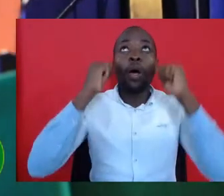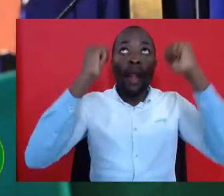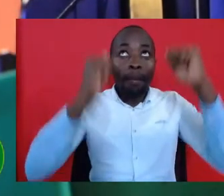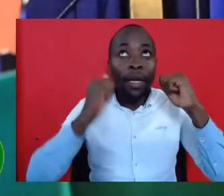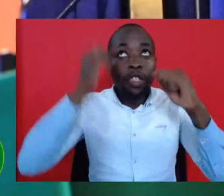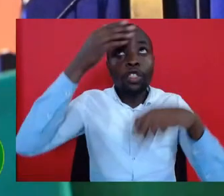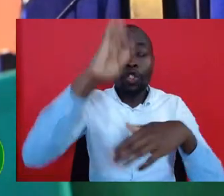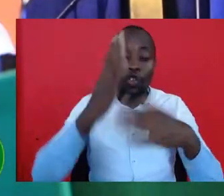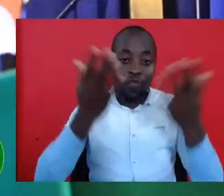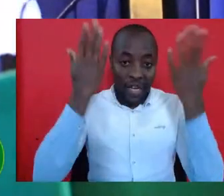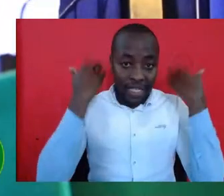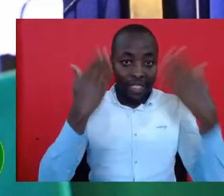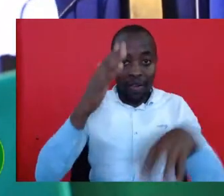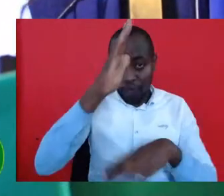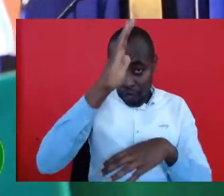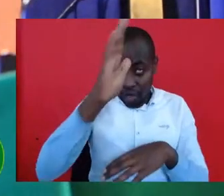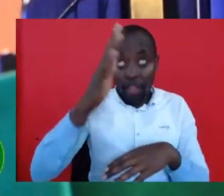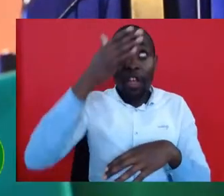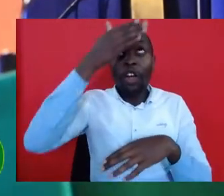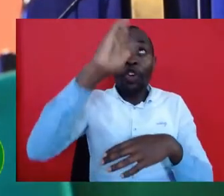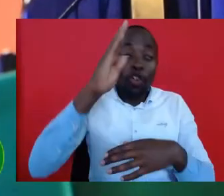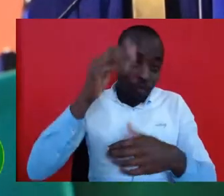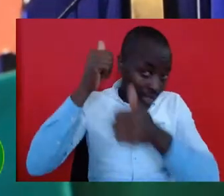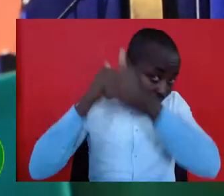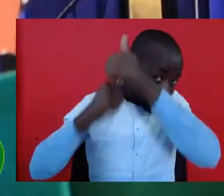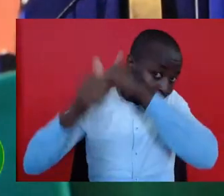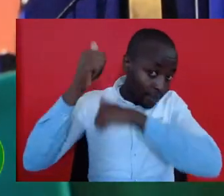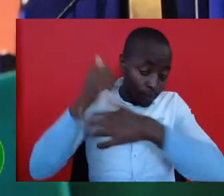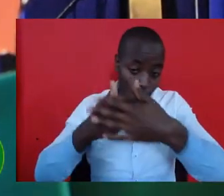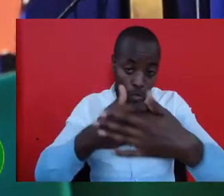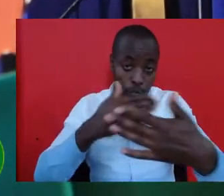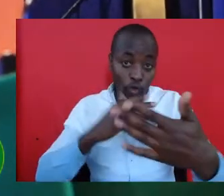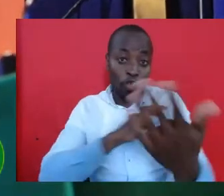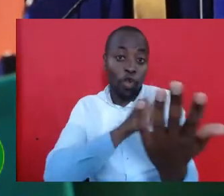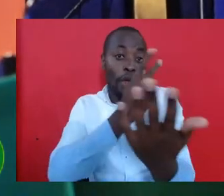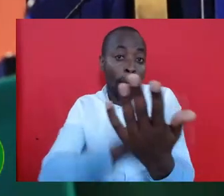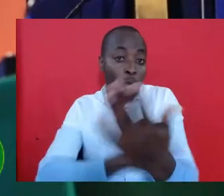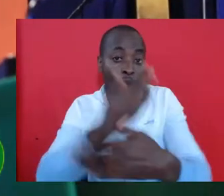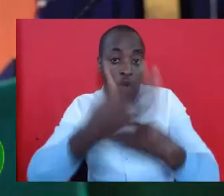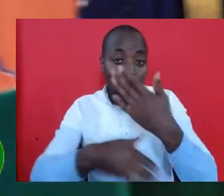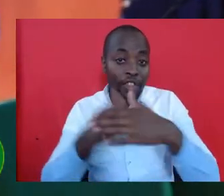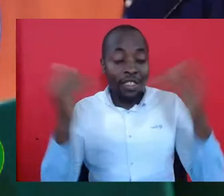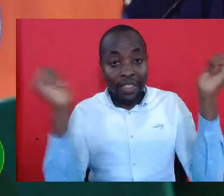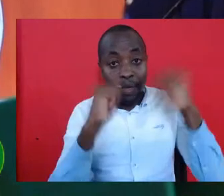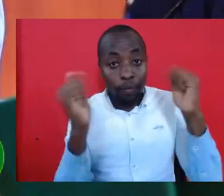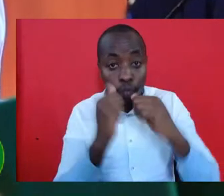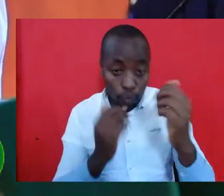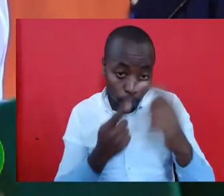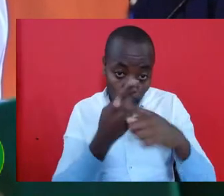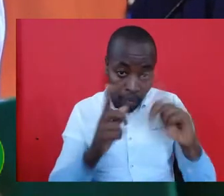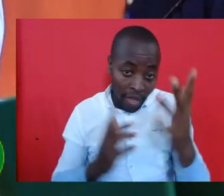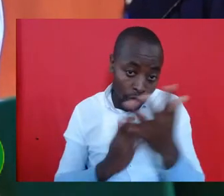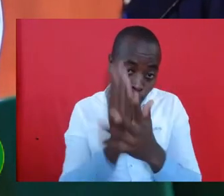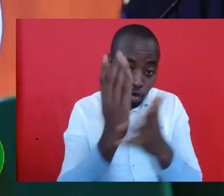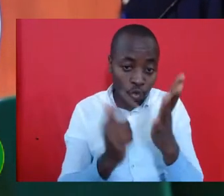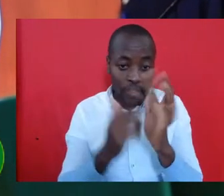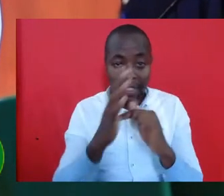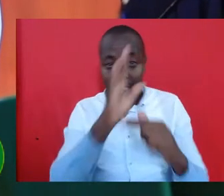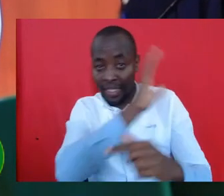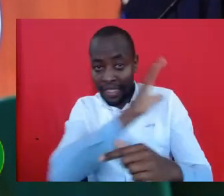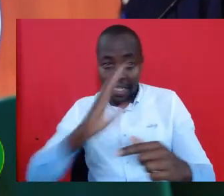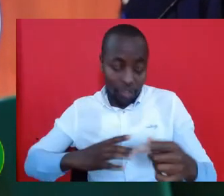Eternal Father, God of ancestors, before your power all things tremble, but through your Son we approach your